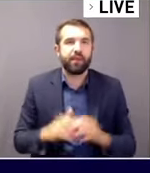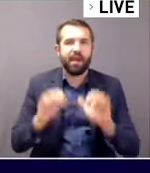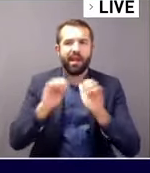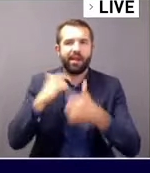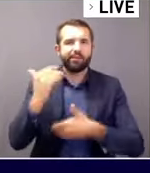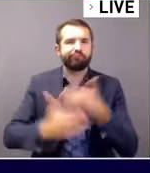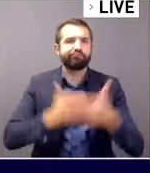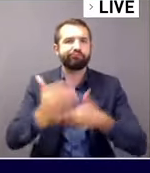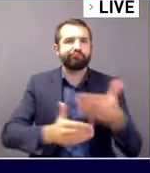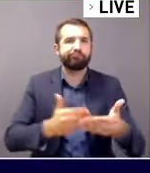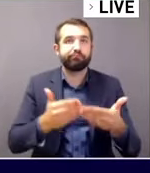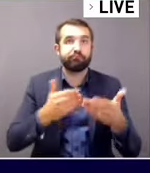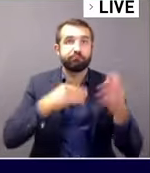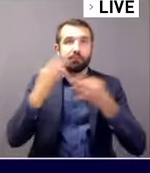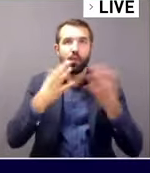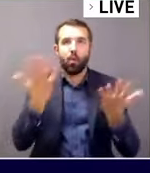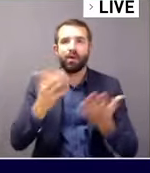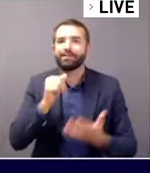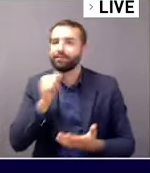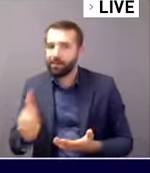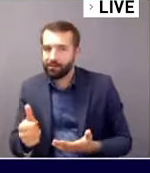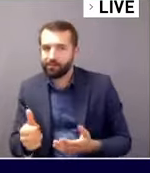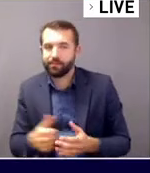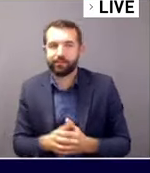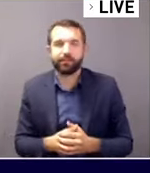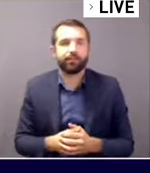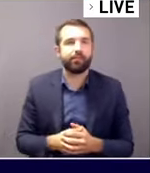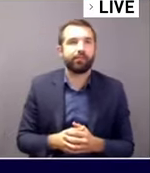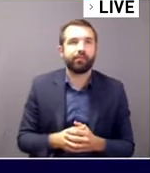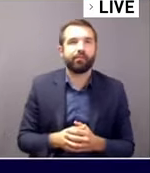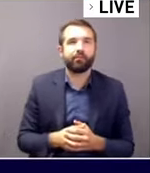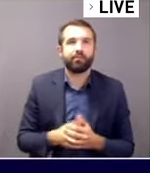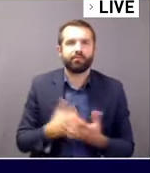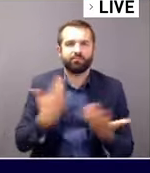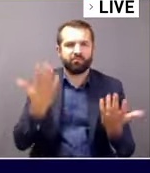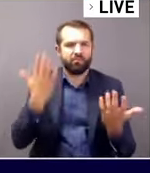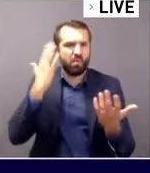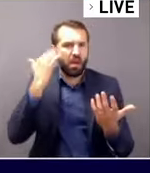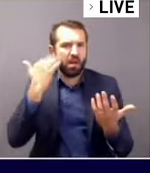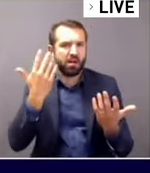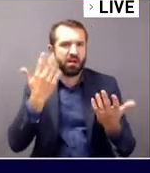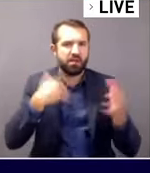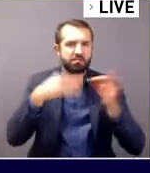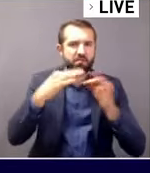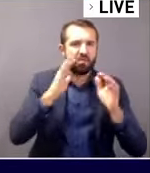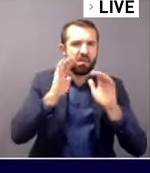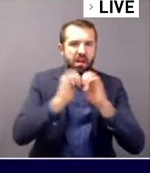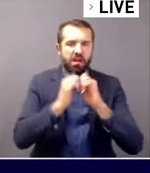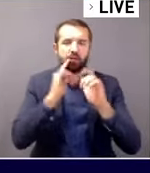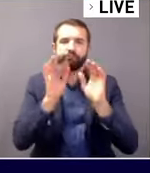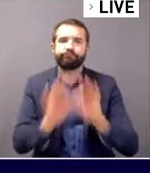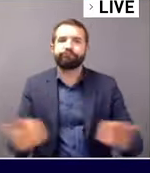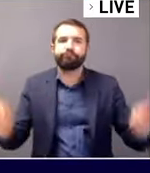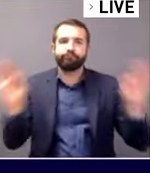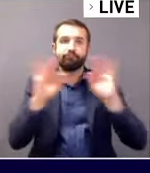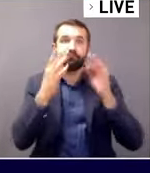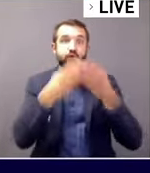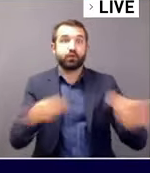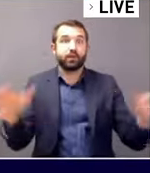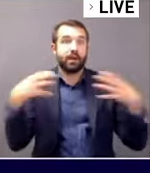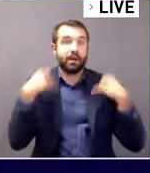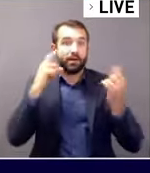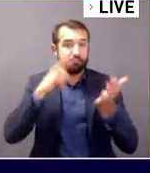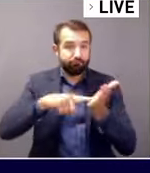it works, what it is, and what it is not, and really walk through why and how it is the bedrock of public